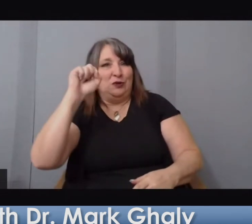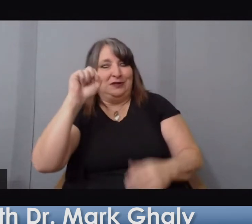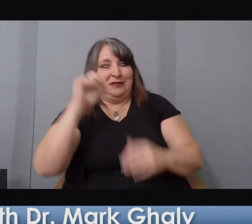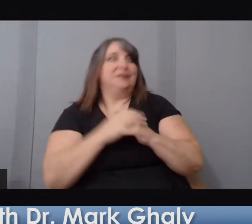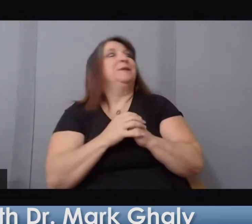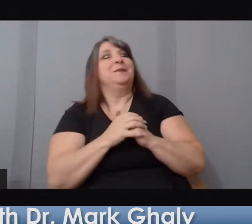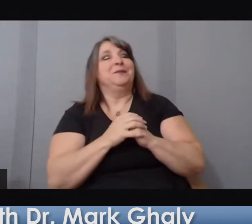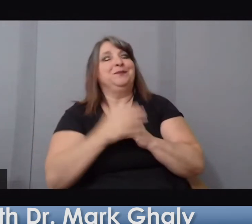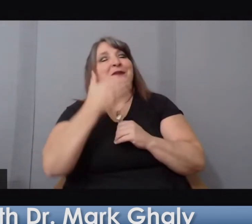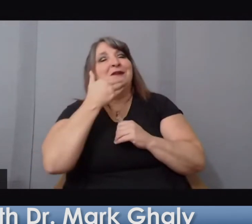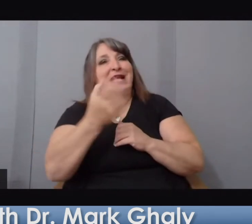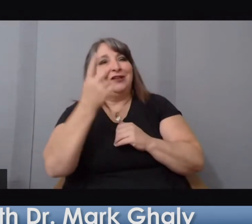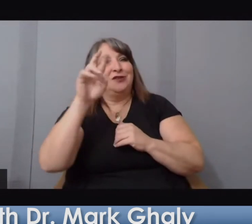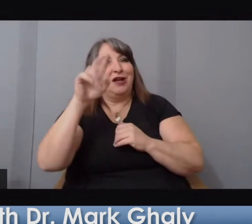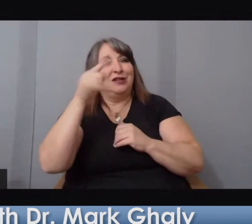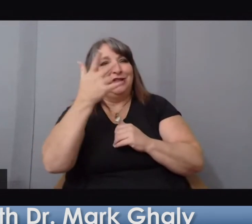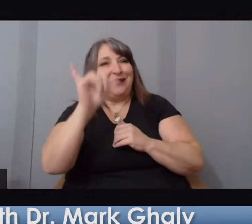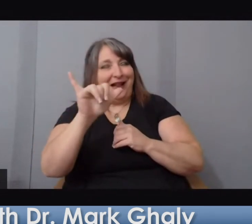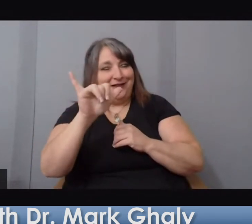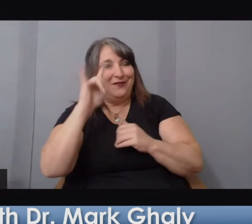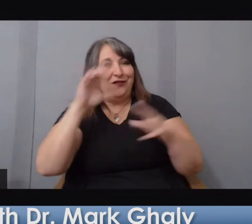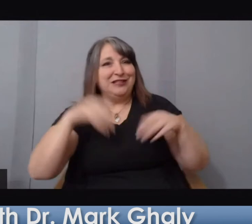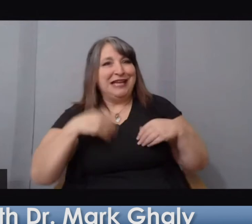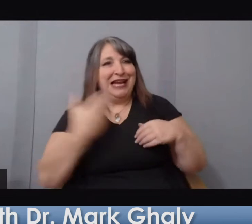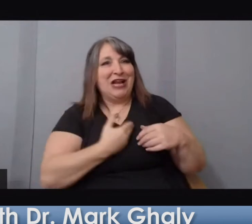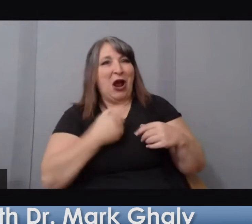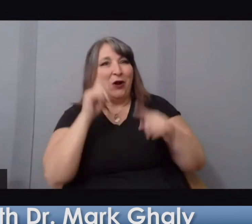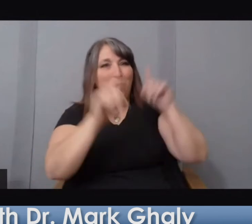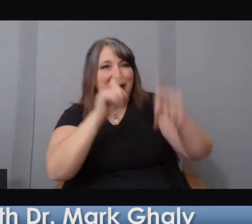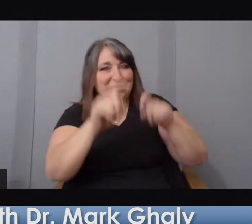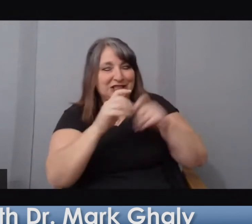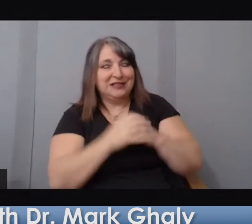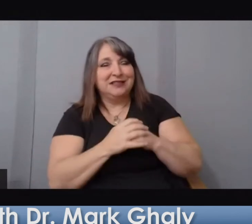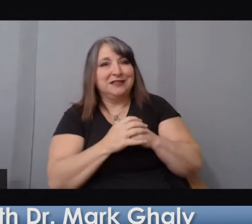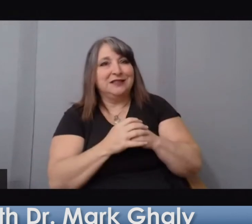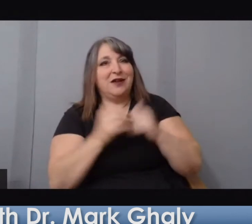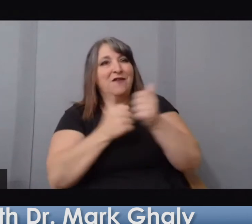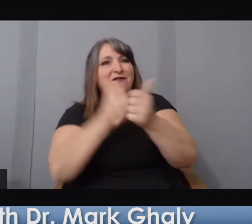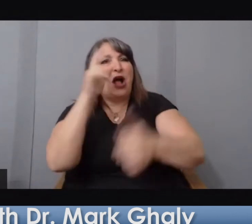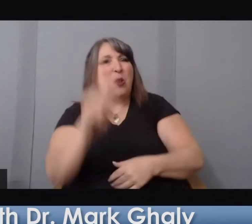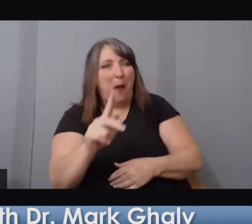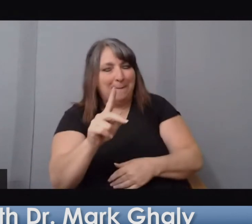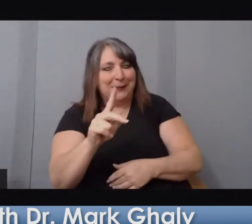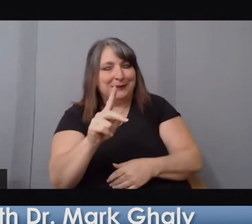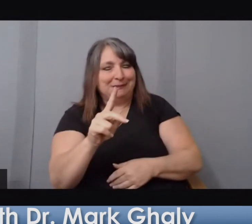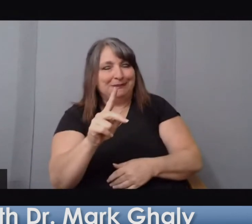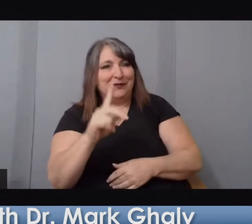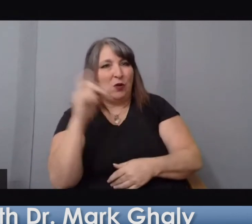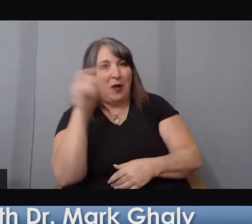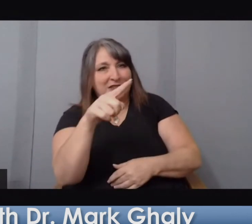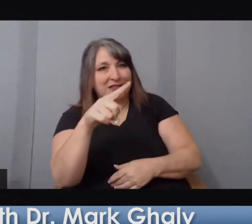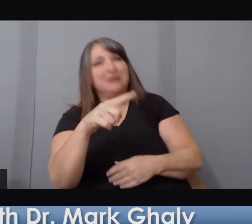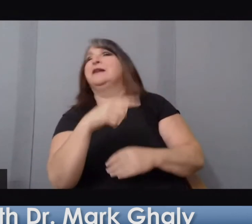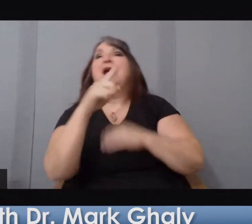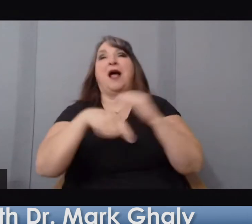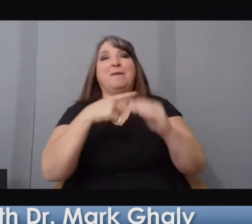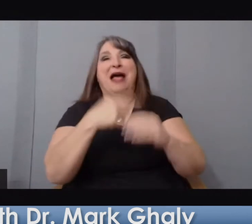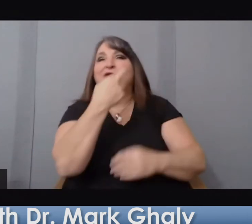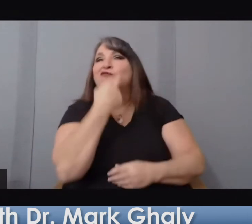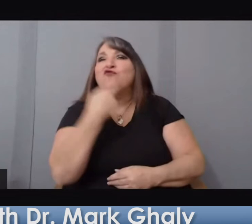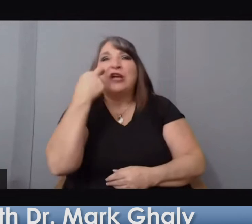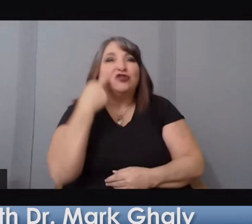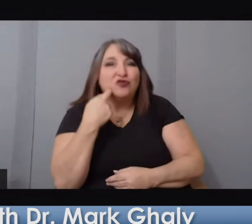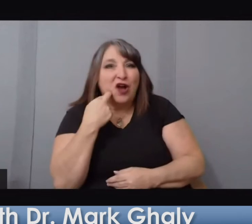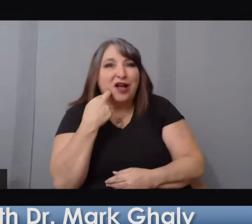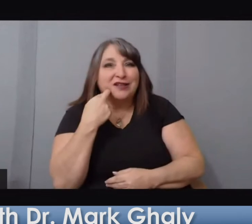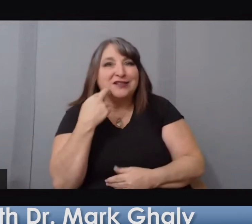Thank you, Dr. Ghaly, and thank you for taking our questions. A follow-up on Claudia's question about the restaurant experience for the